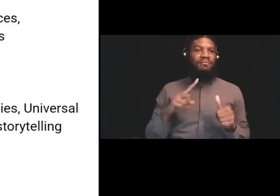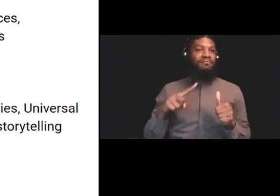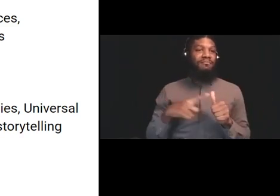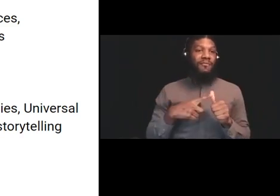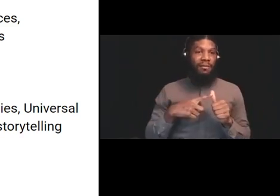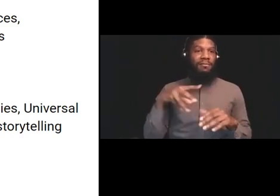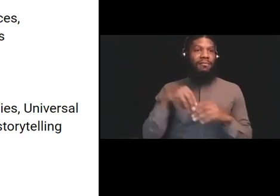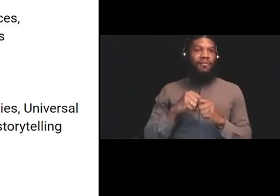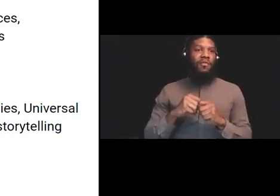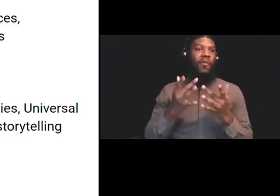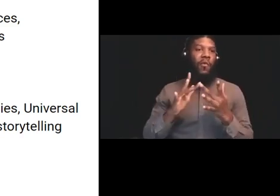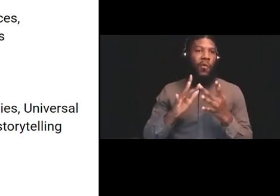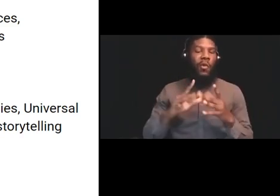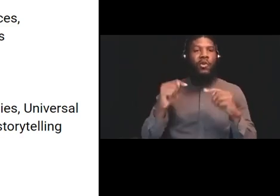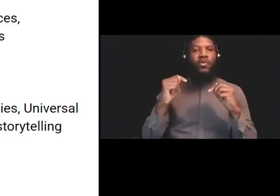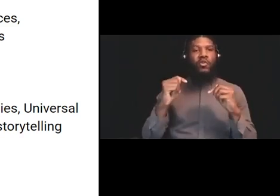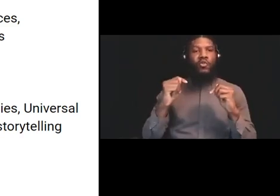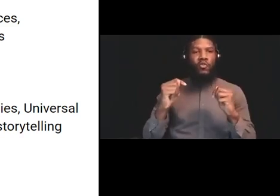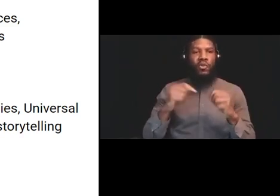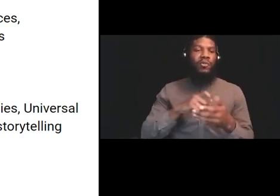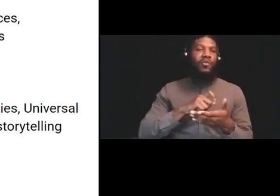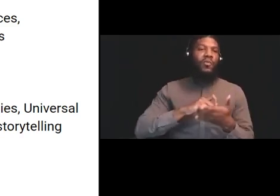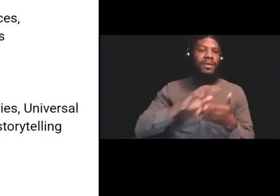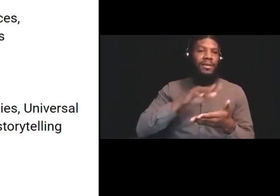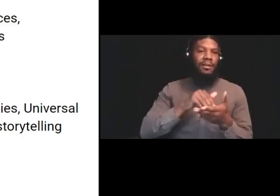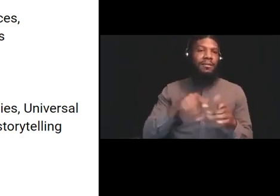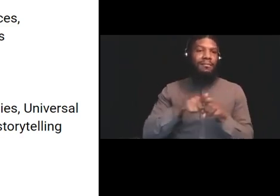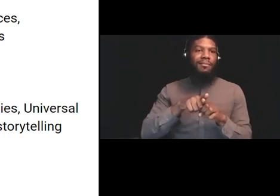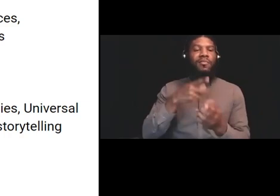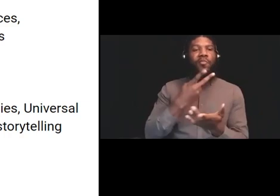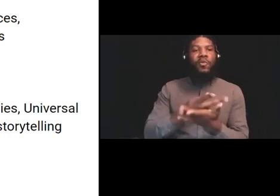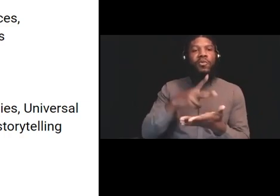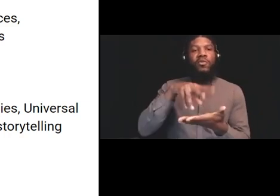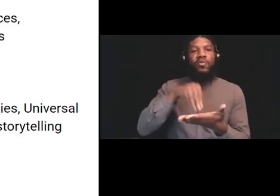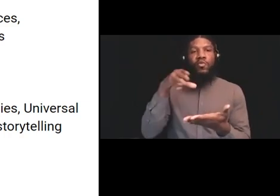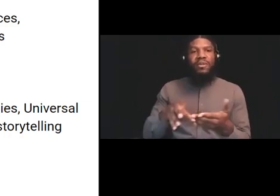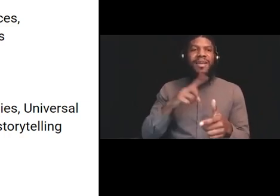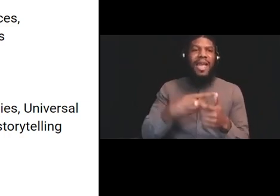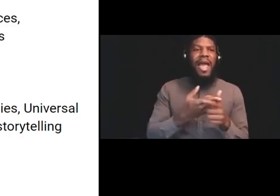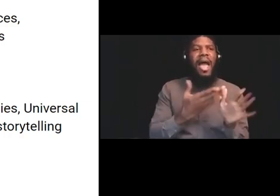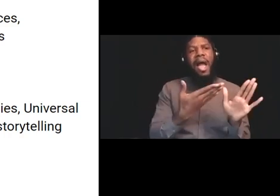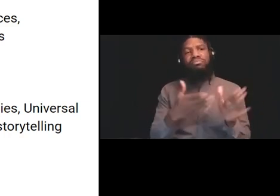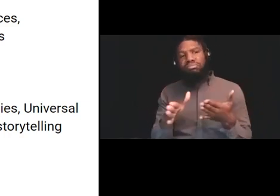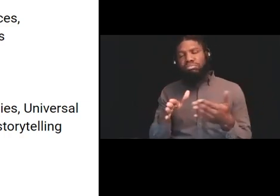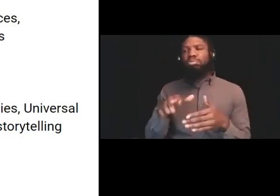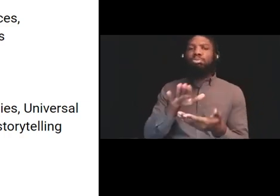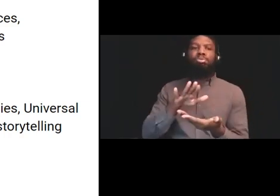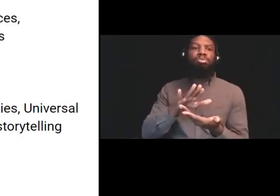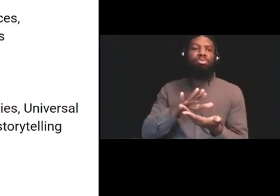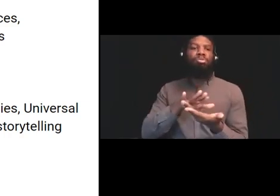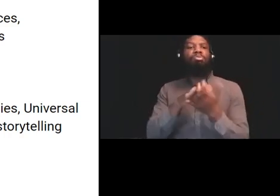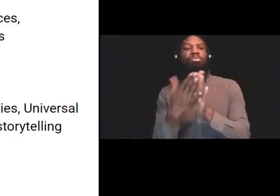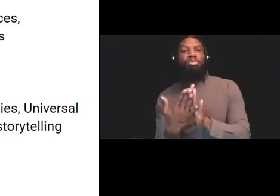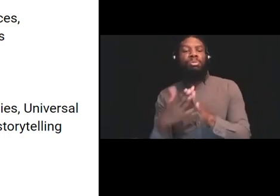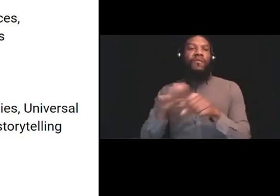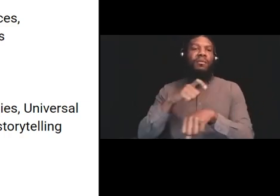online tutoring and writing centers as a graduate student. Then I took a fairly conventional path. I became a full-time professor of